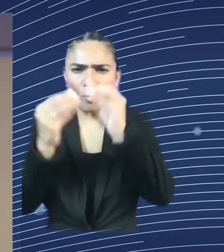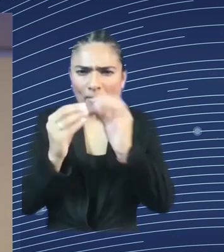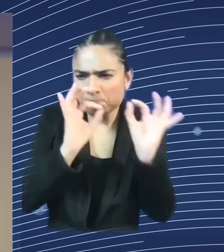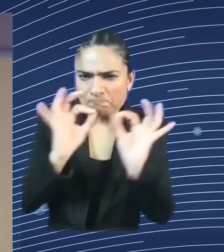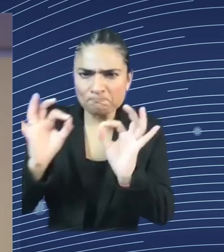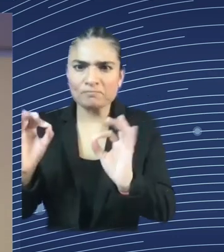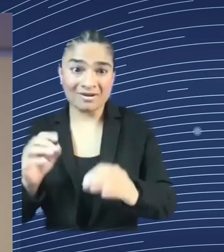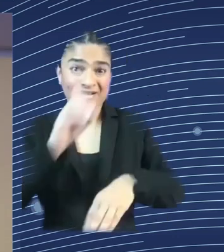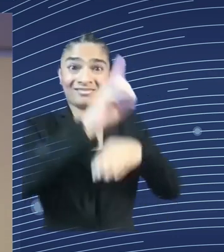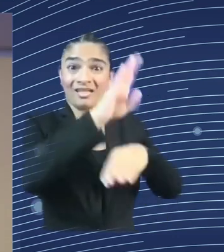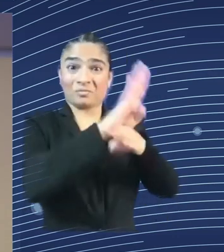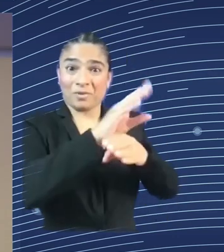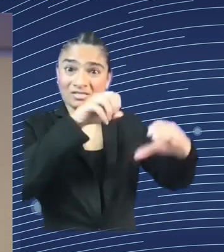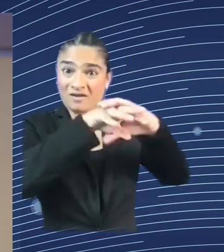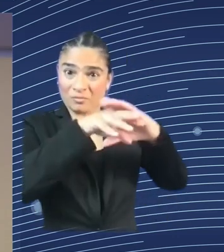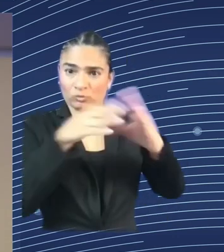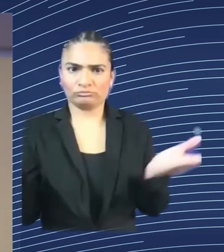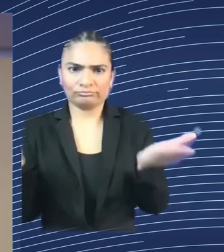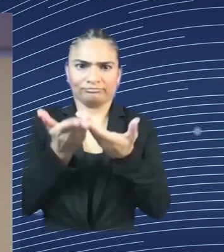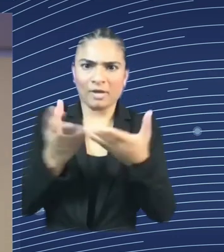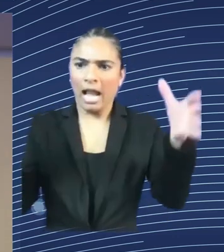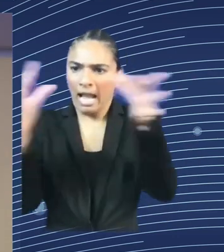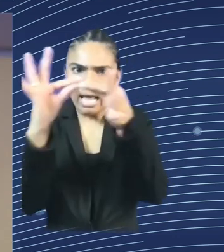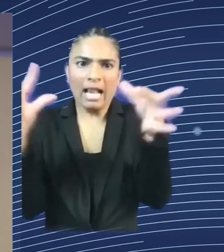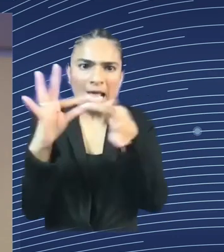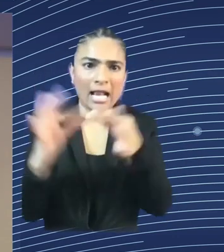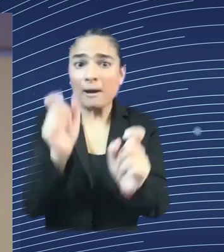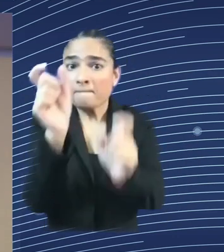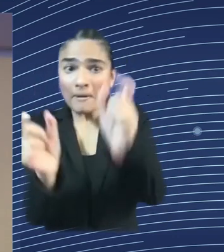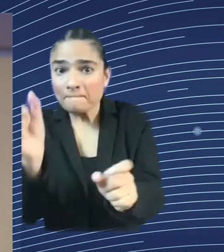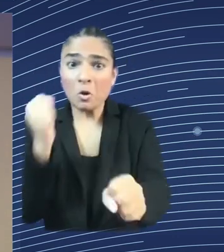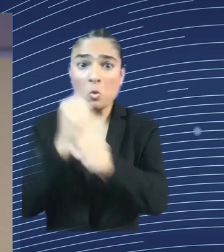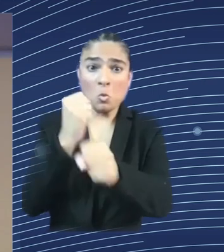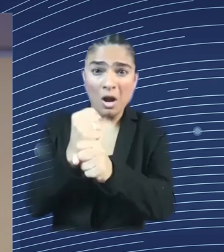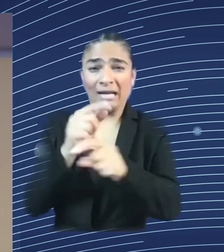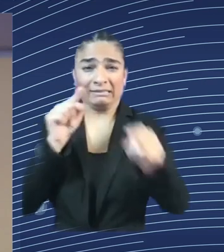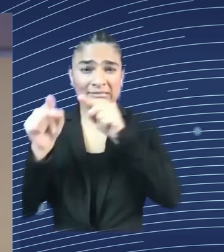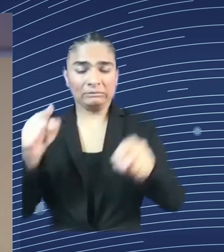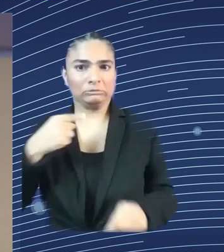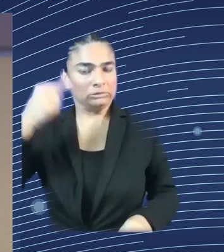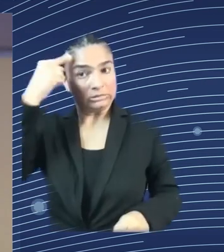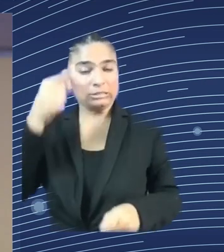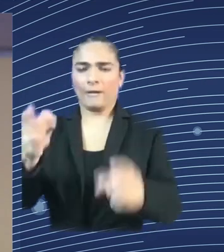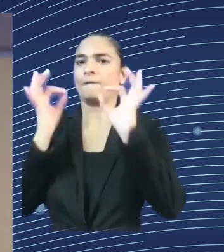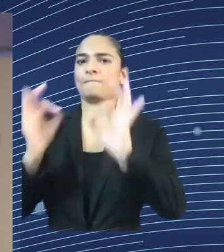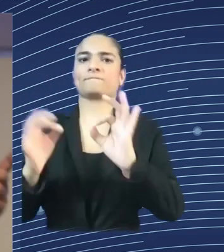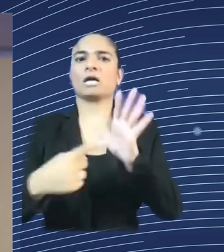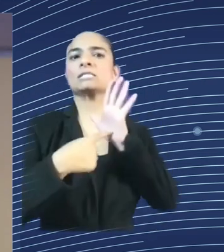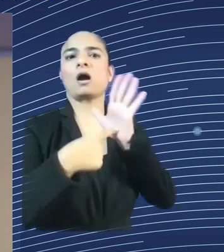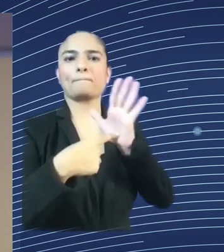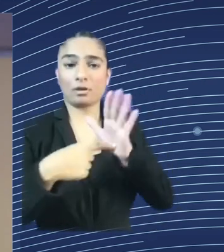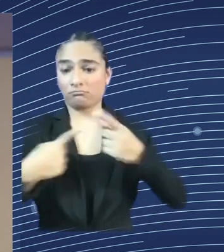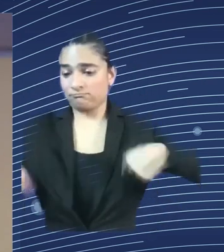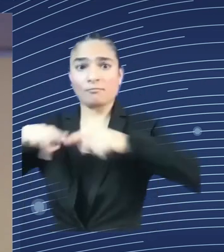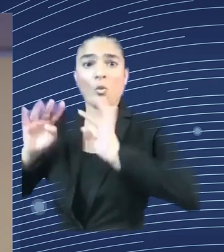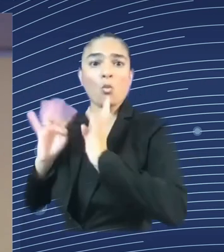also very a good example from the Commission that perhaps if you are linking people who are coming